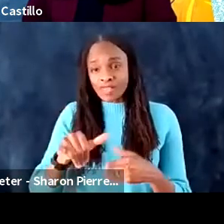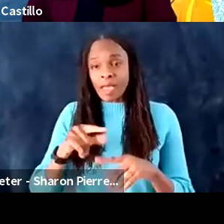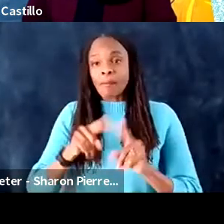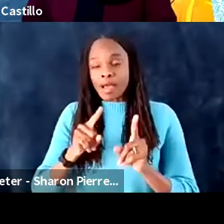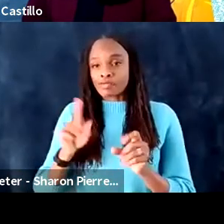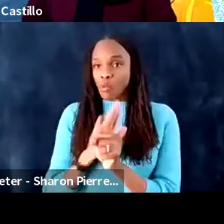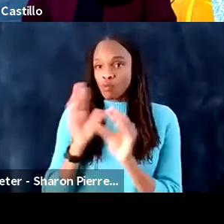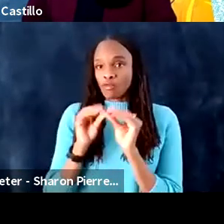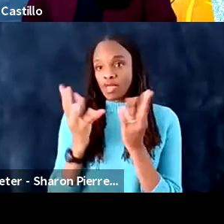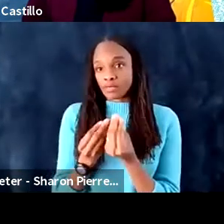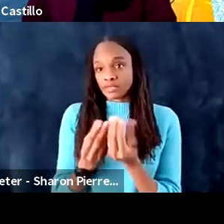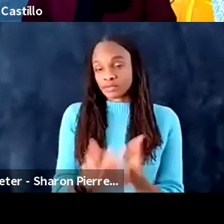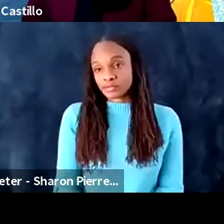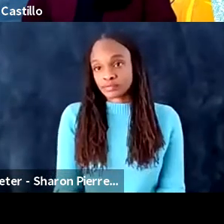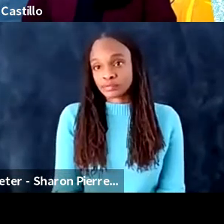families.